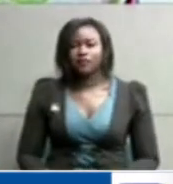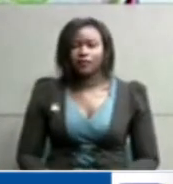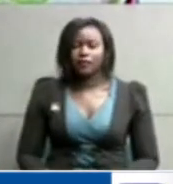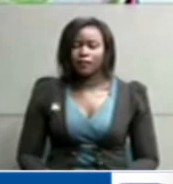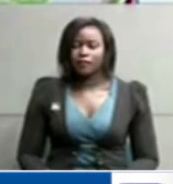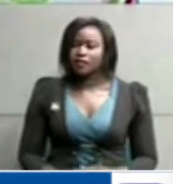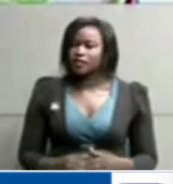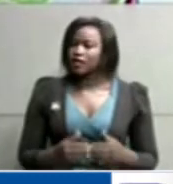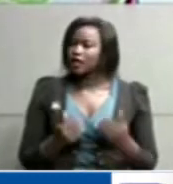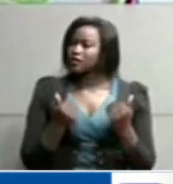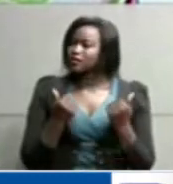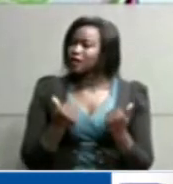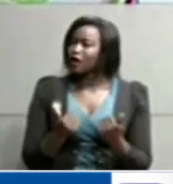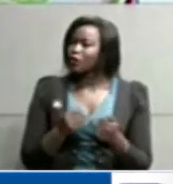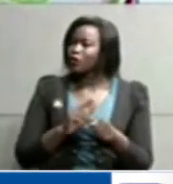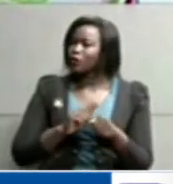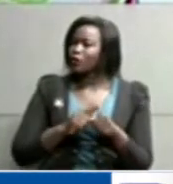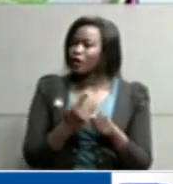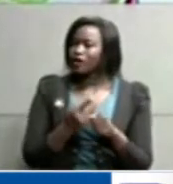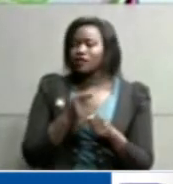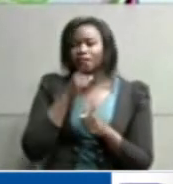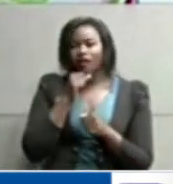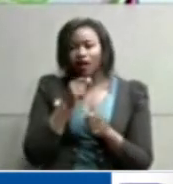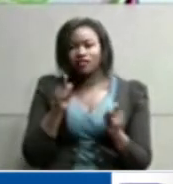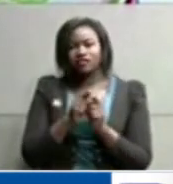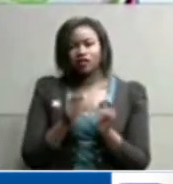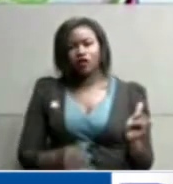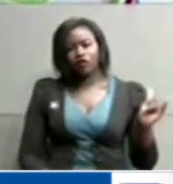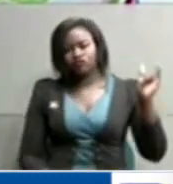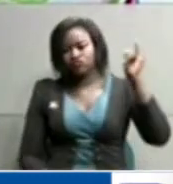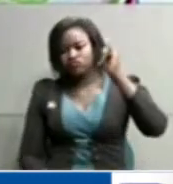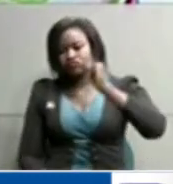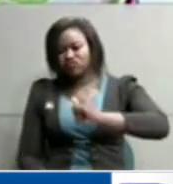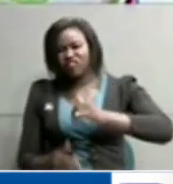Now, when this gentleman came back,